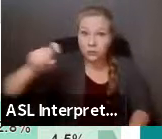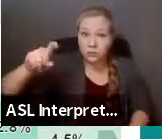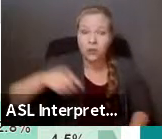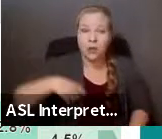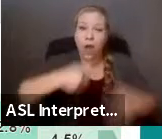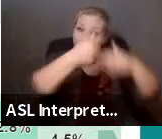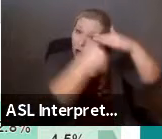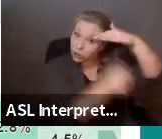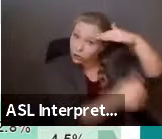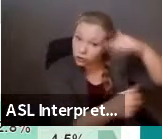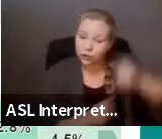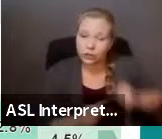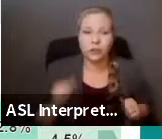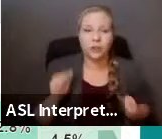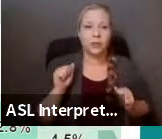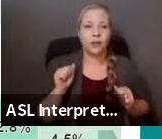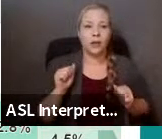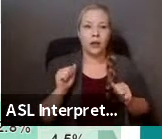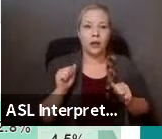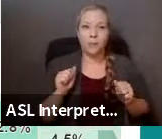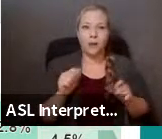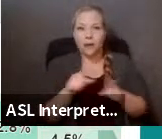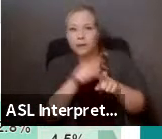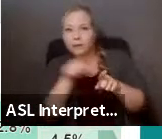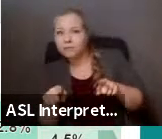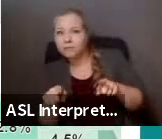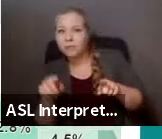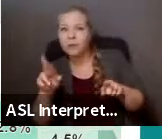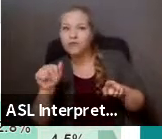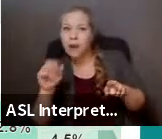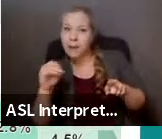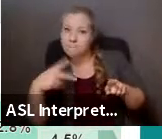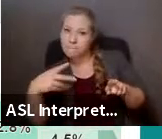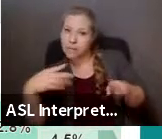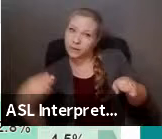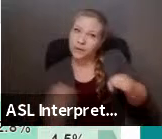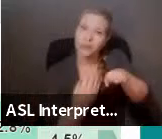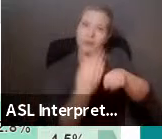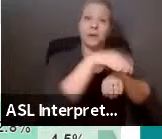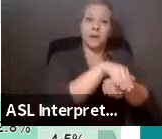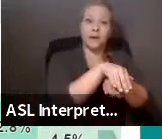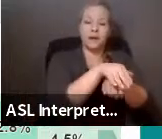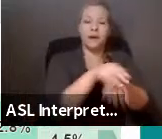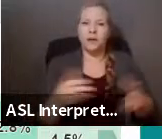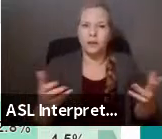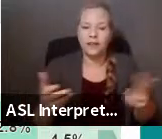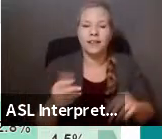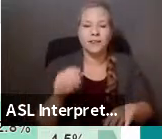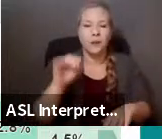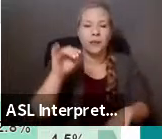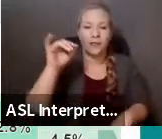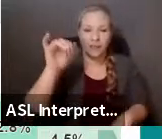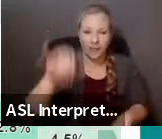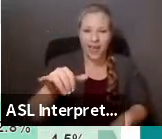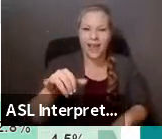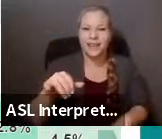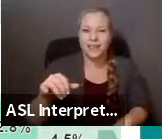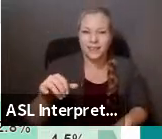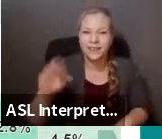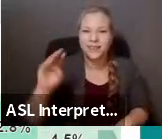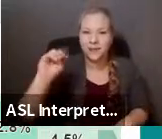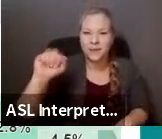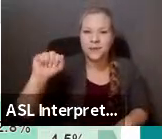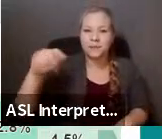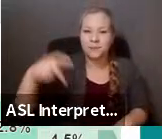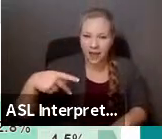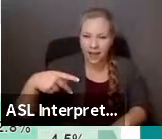things we talked about. And I wanted to share, this was something that was new, we came up with, or that we found this map after